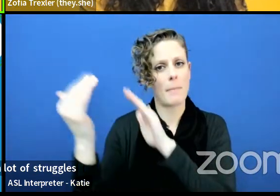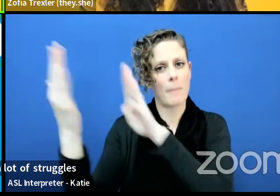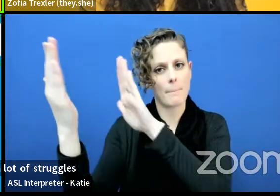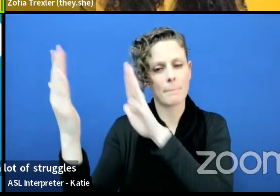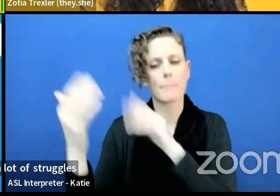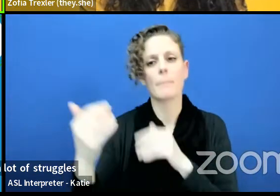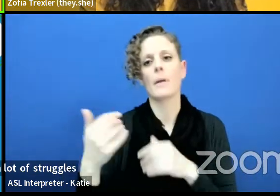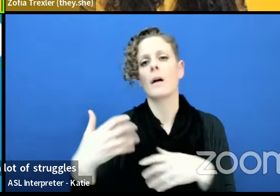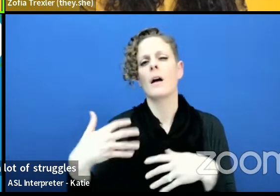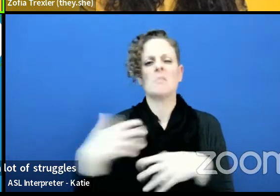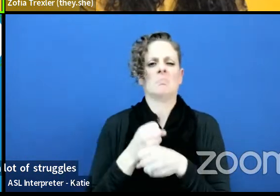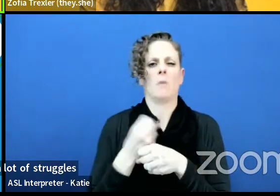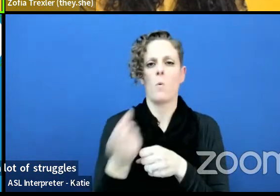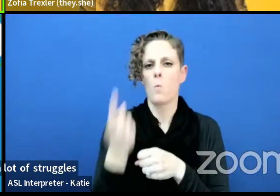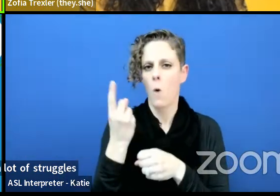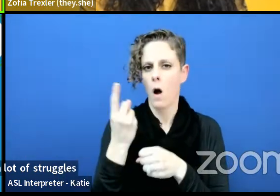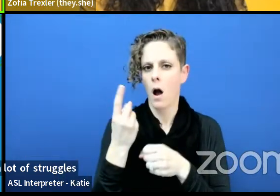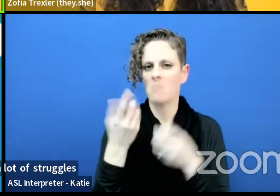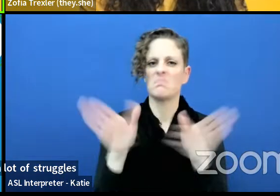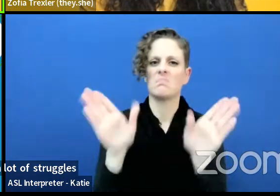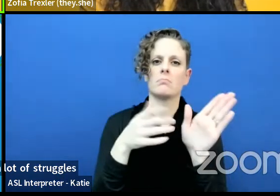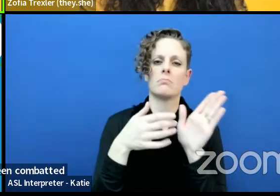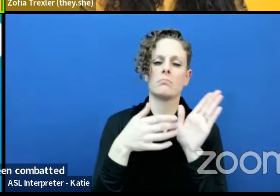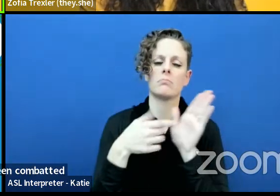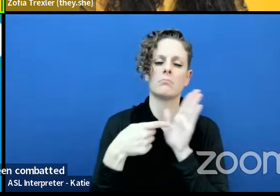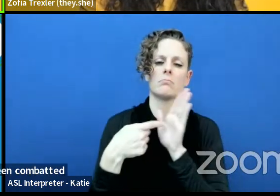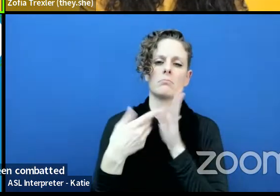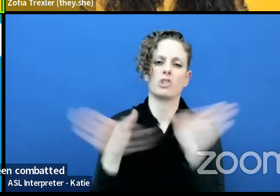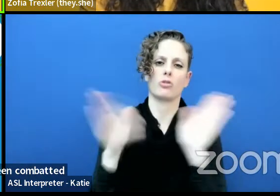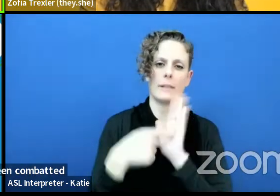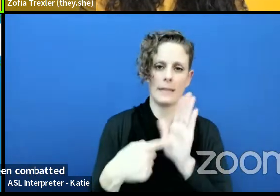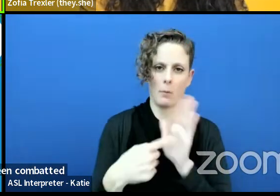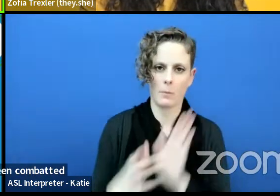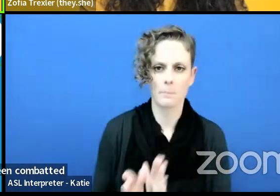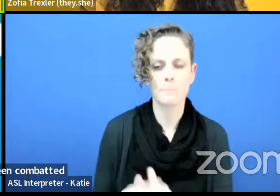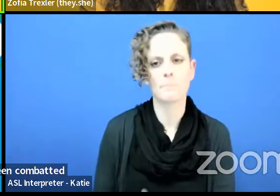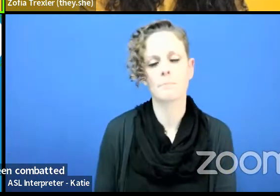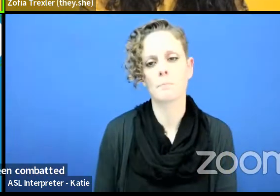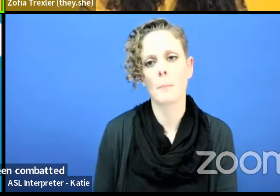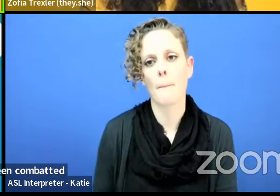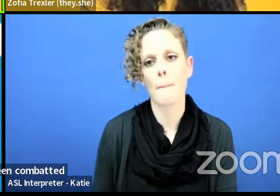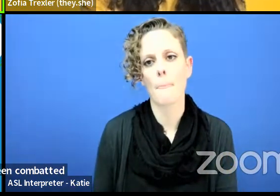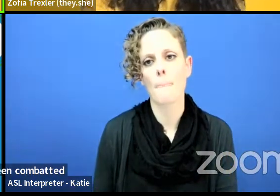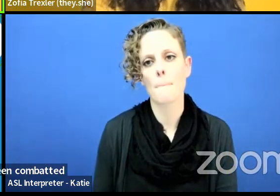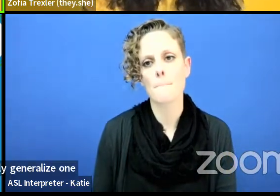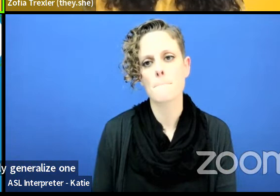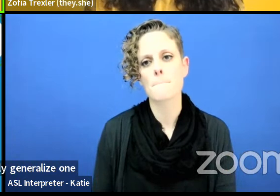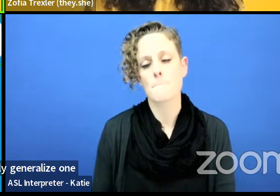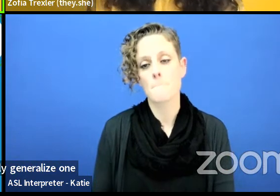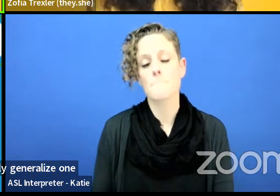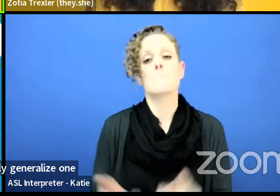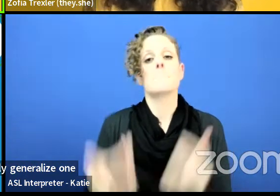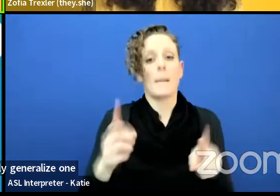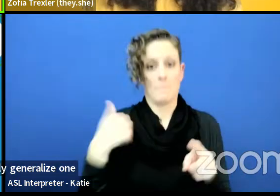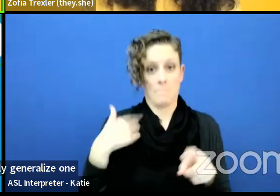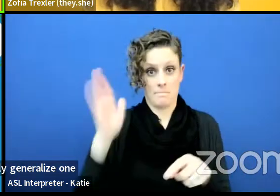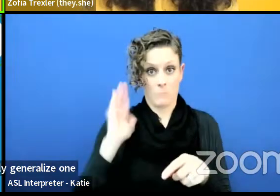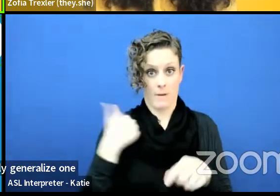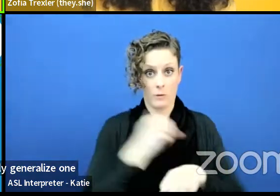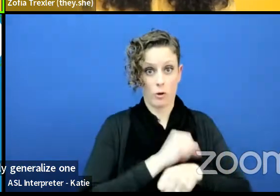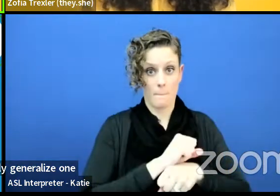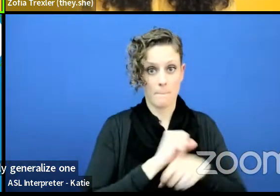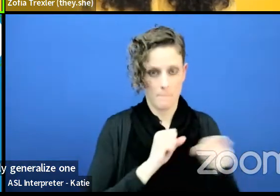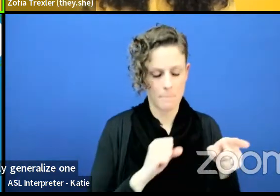One good example was in one job that I worked on. It